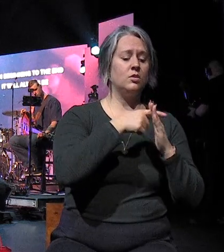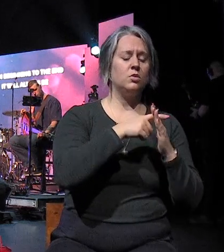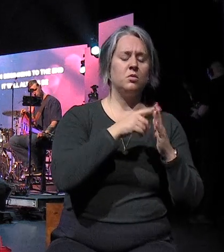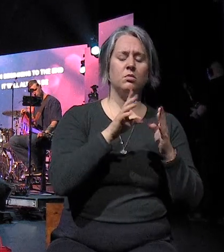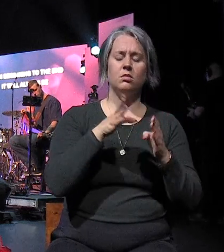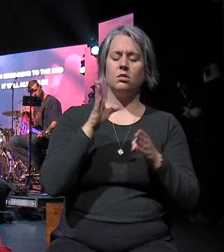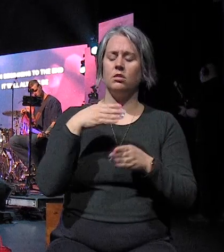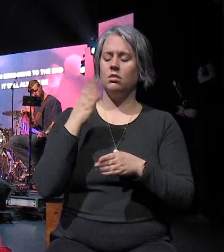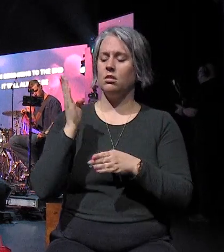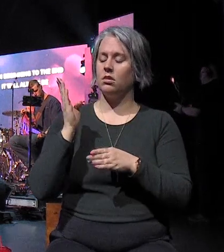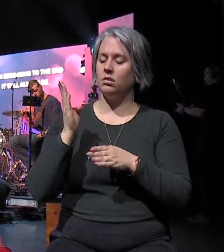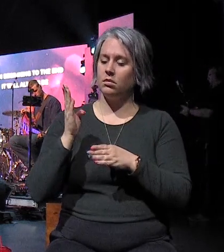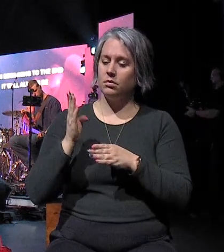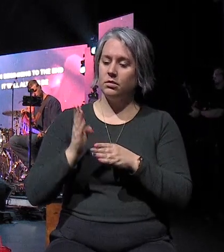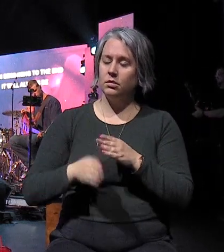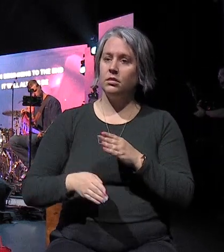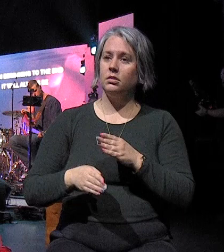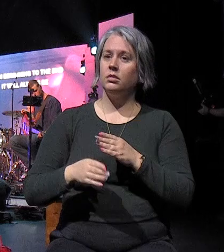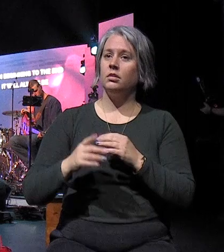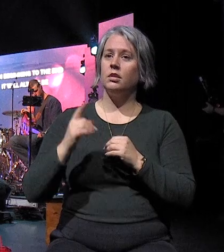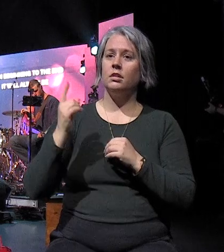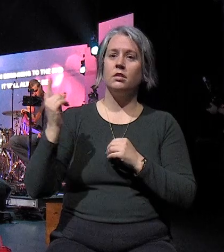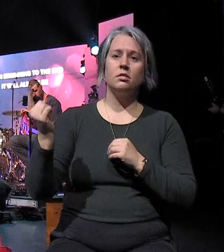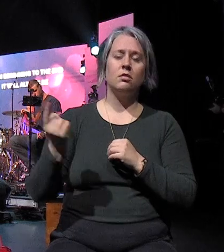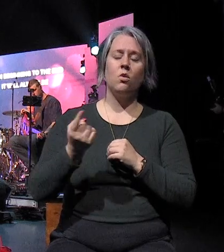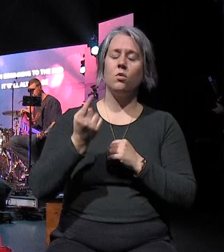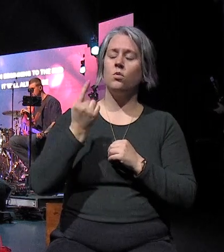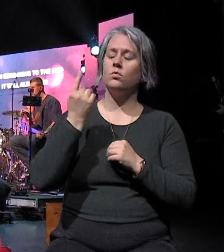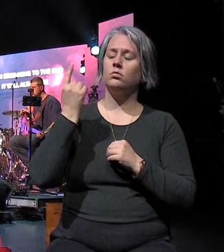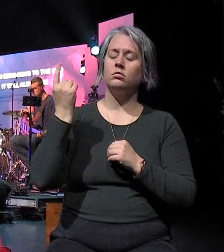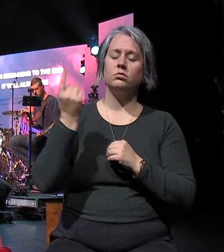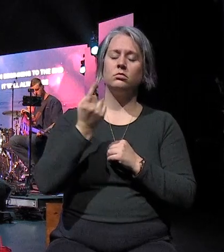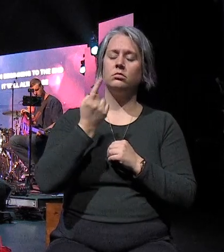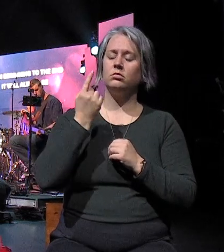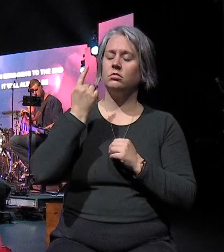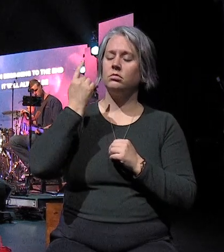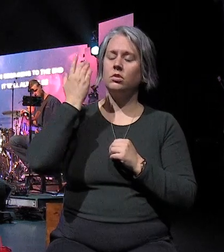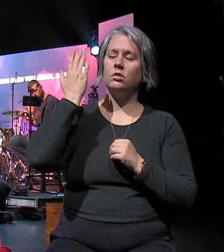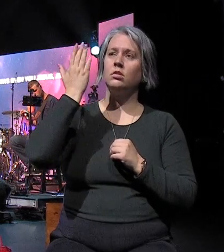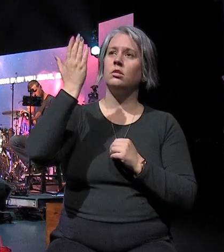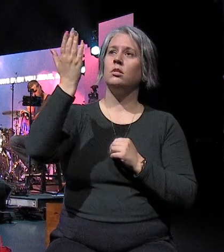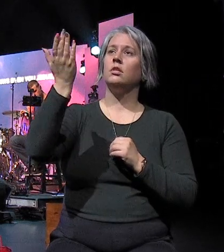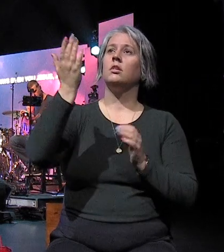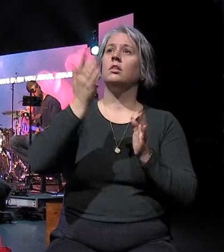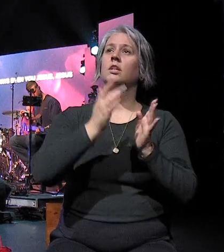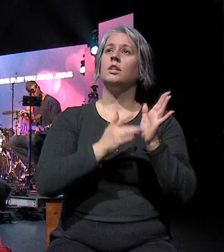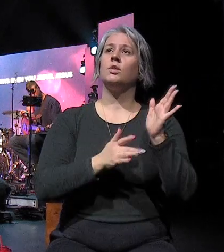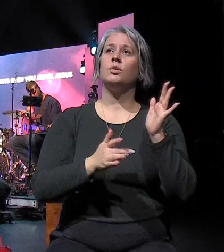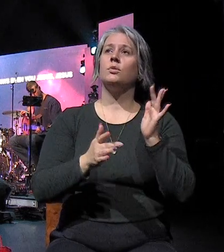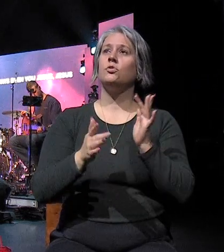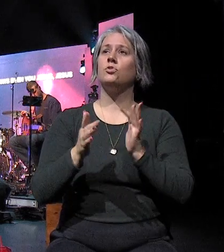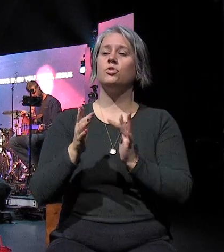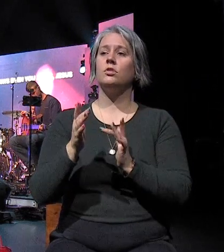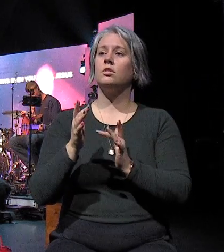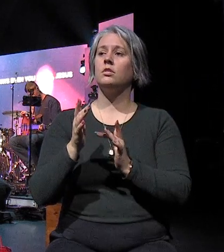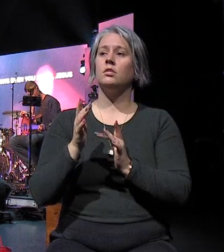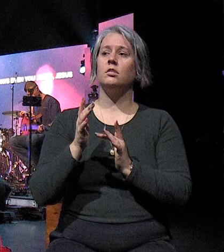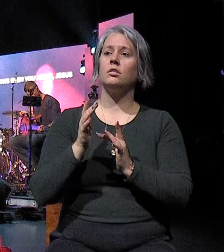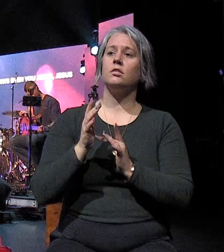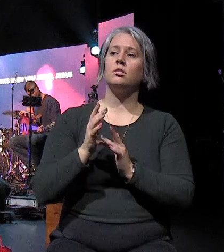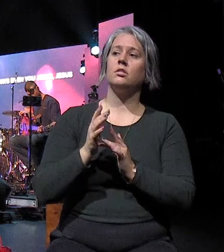Beginning to the end, it will always be, it's always been you,